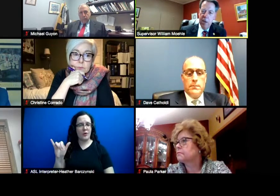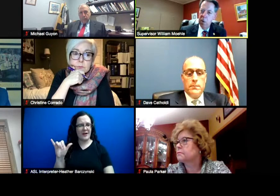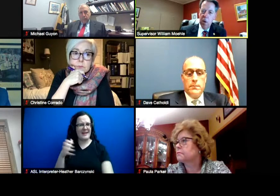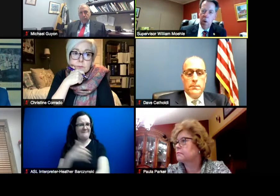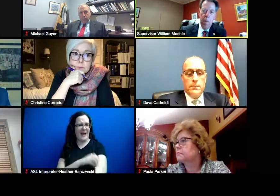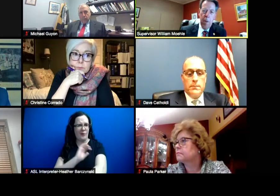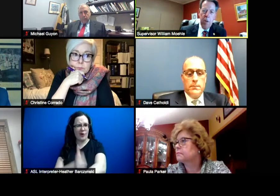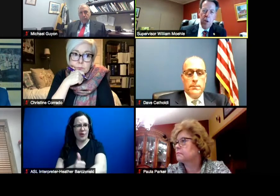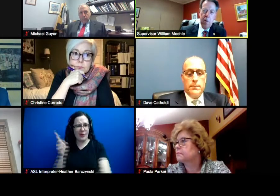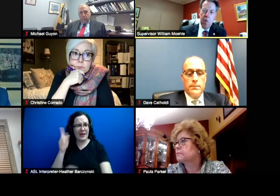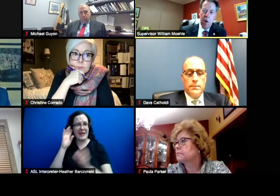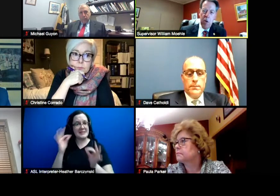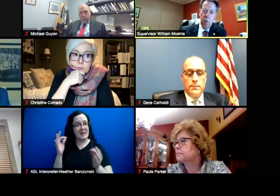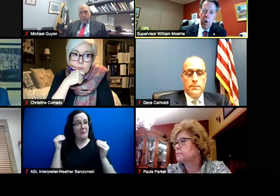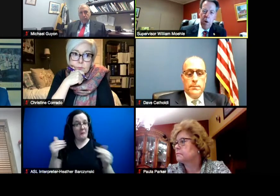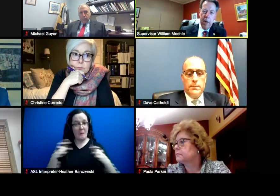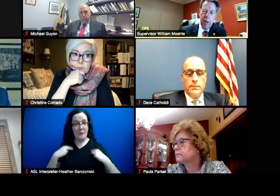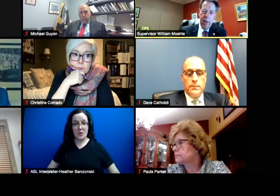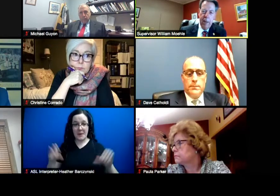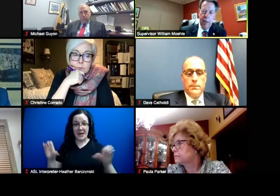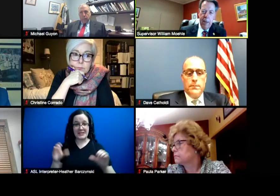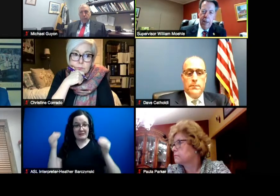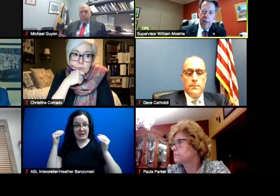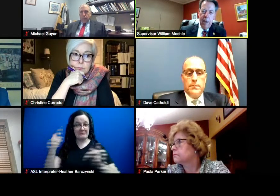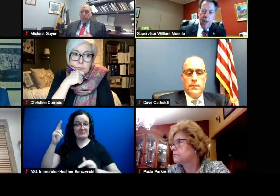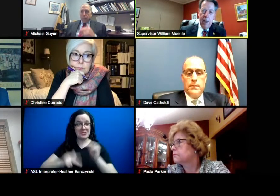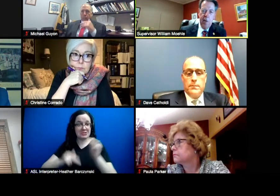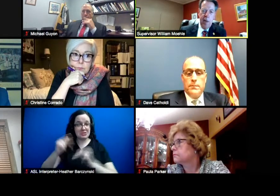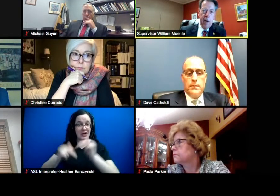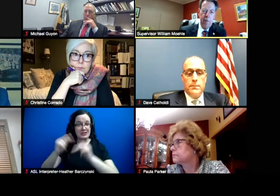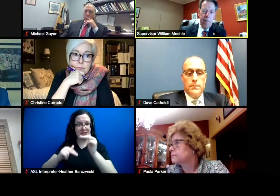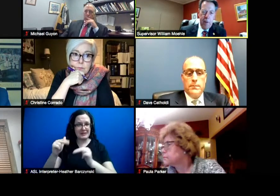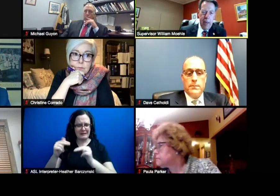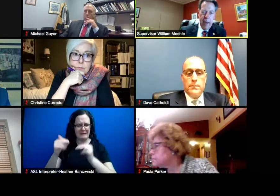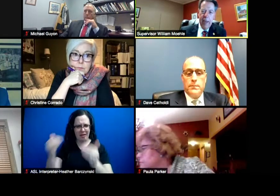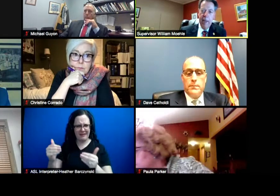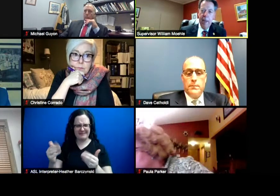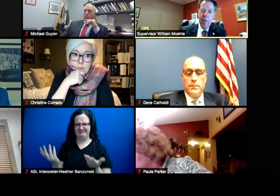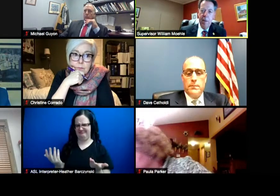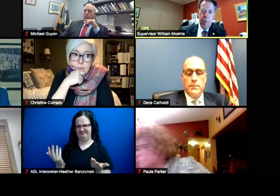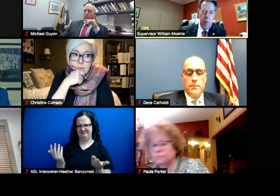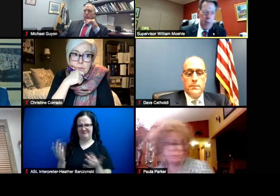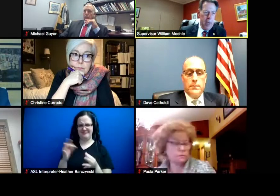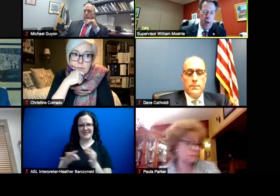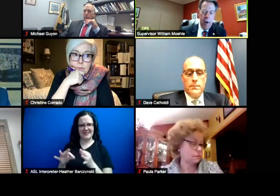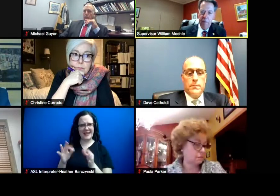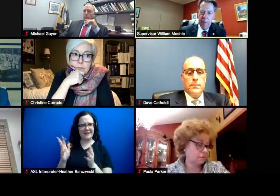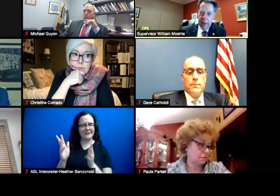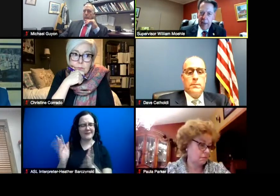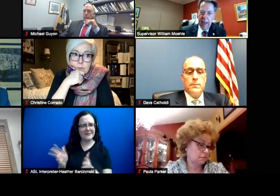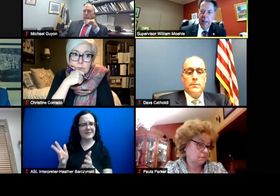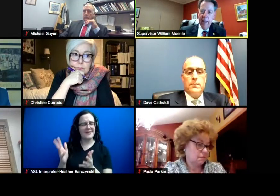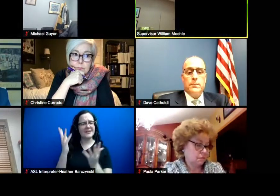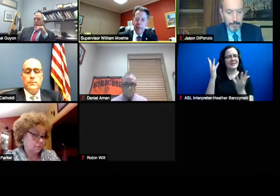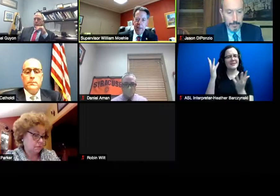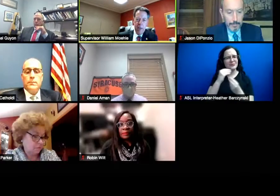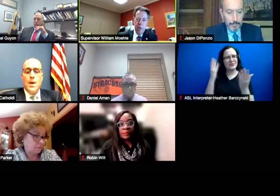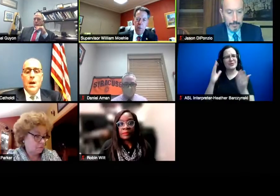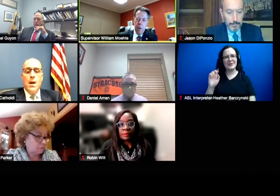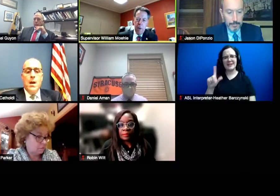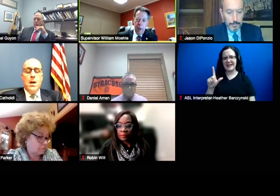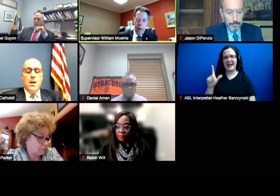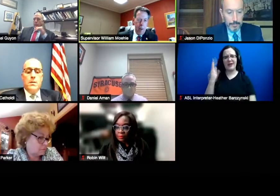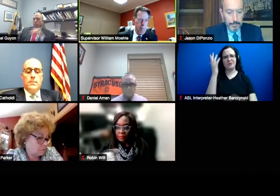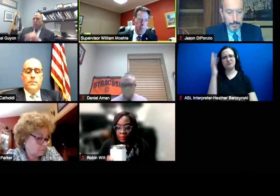activity, doing a whole bunch of construction work, instead of letting the beauty of the canal